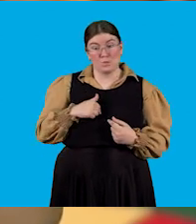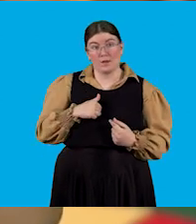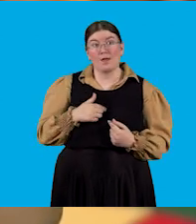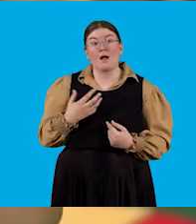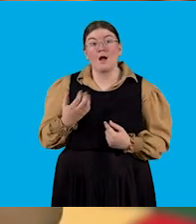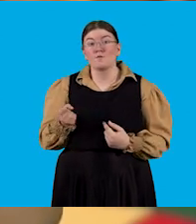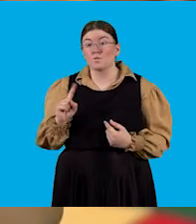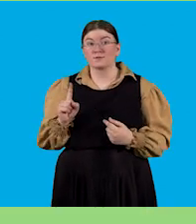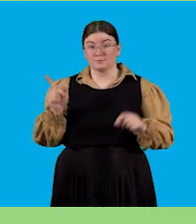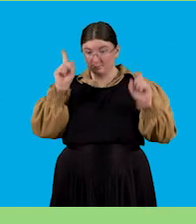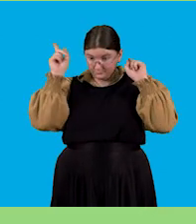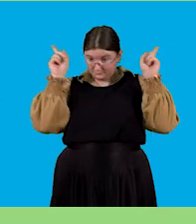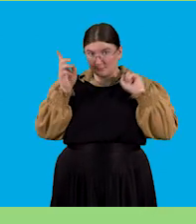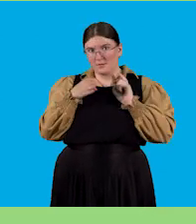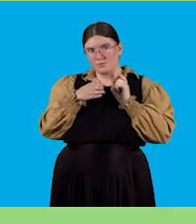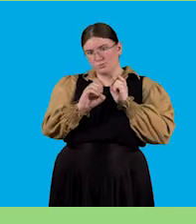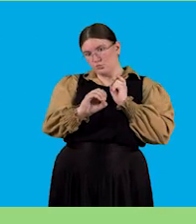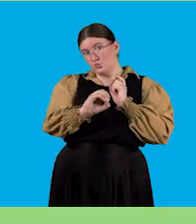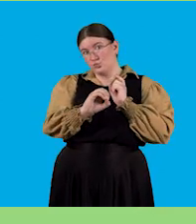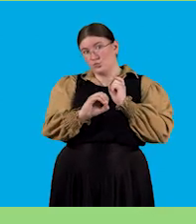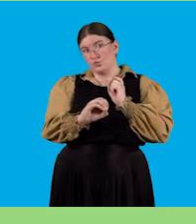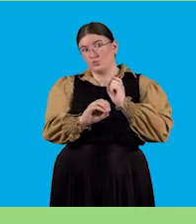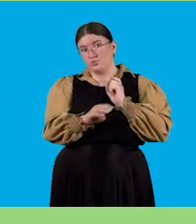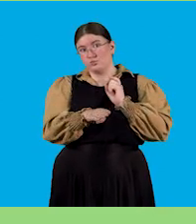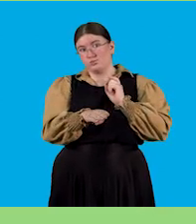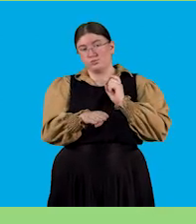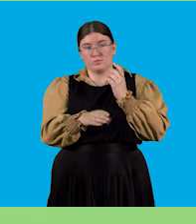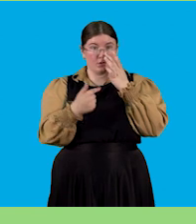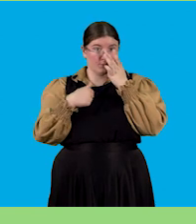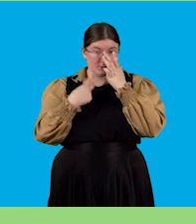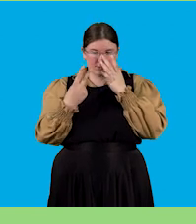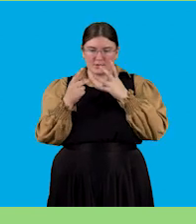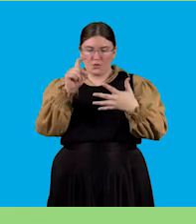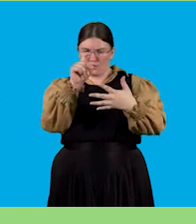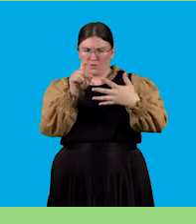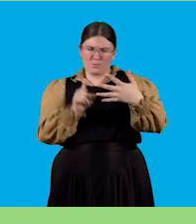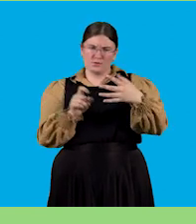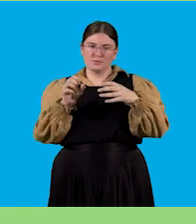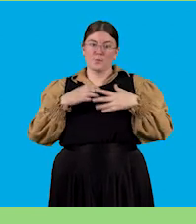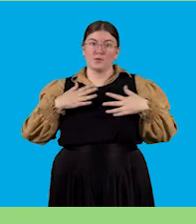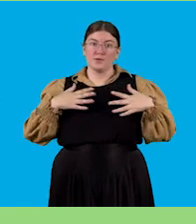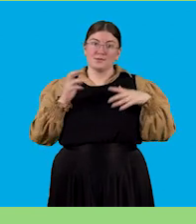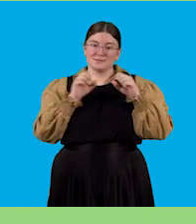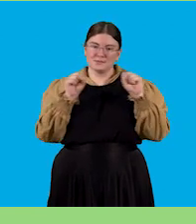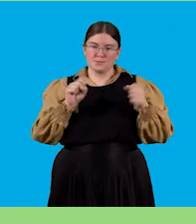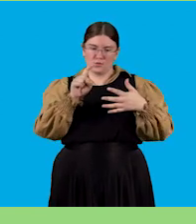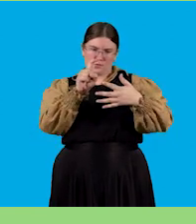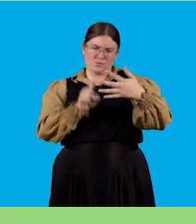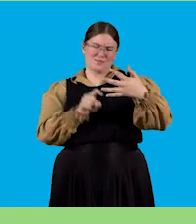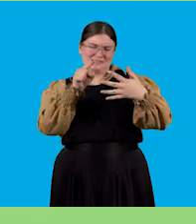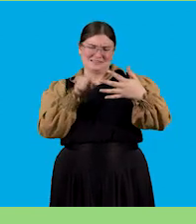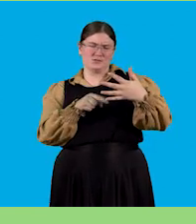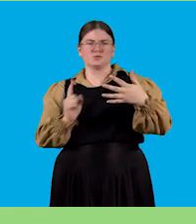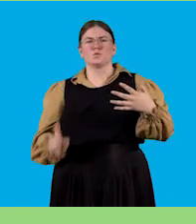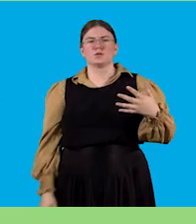We have our concept map in front of us again, and we will be looking at the components of the respiratory